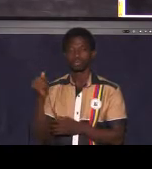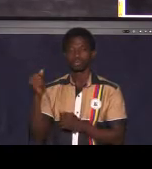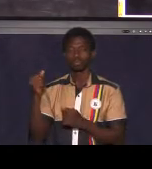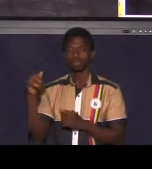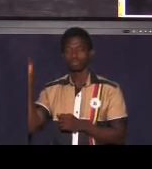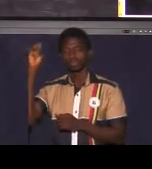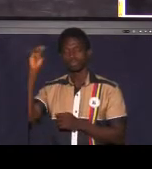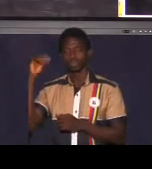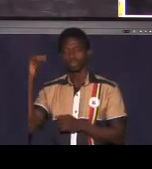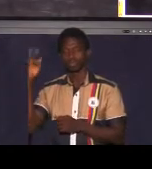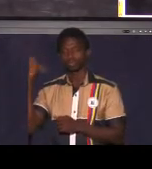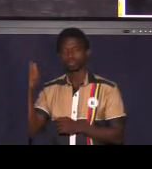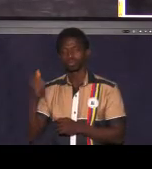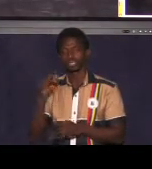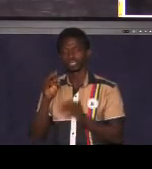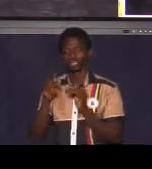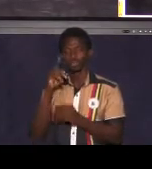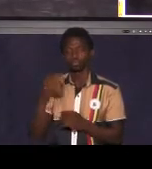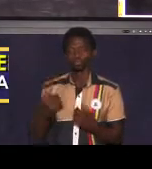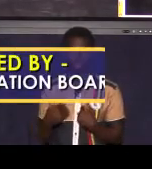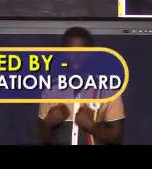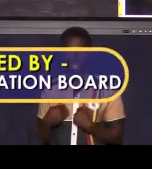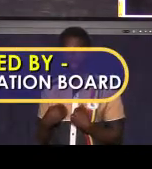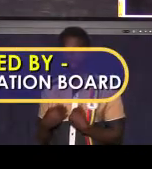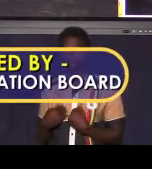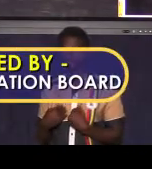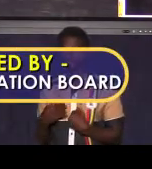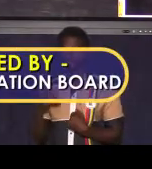by powers of 10. So if you have